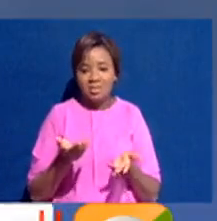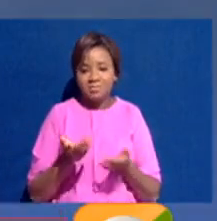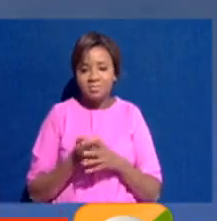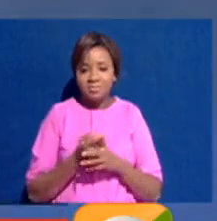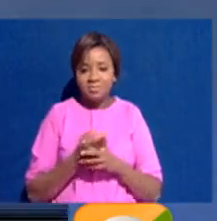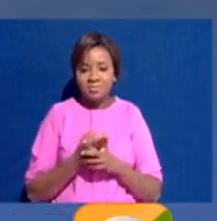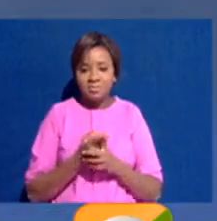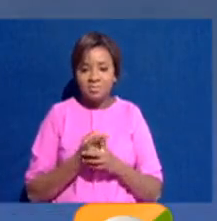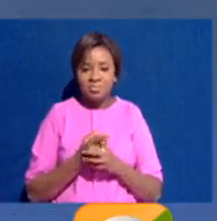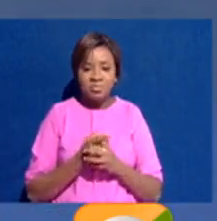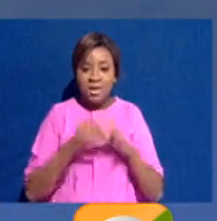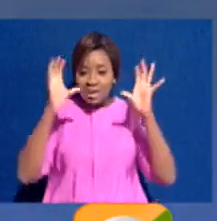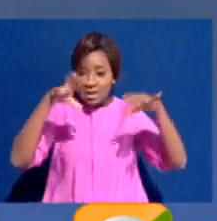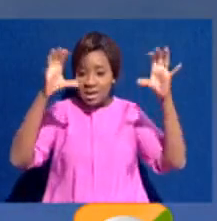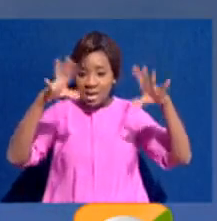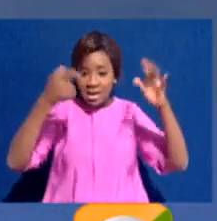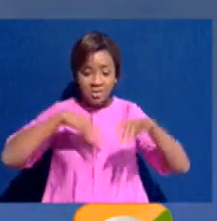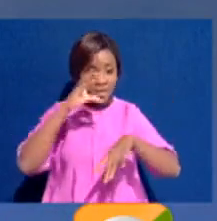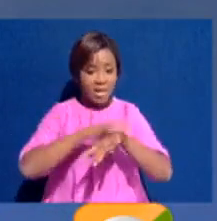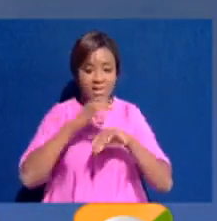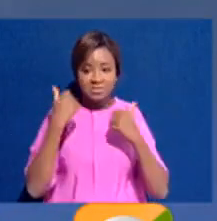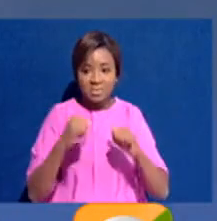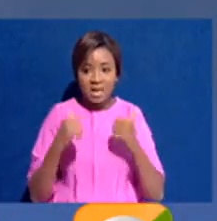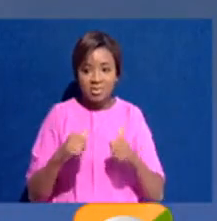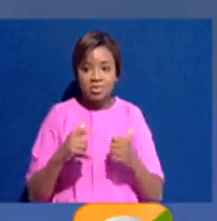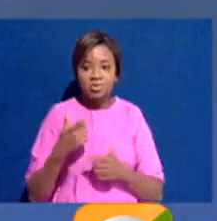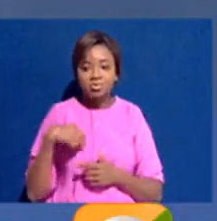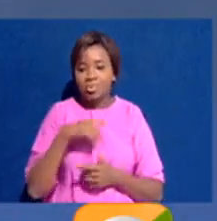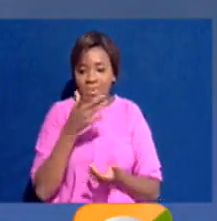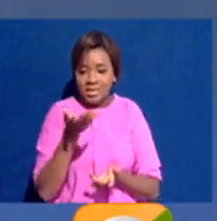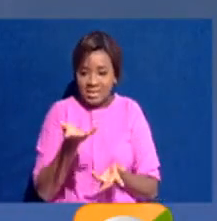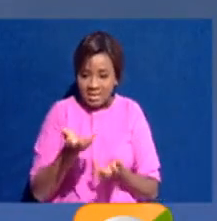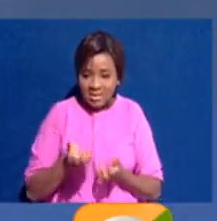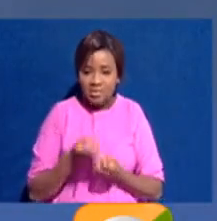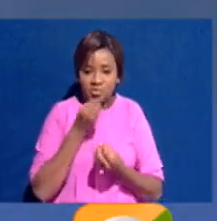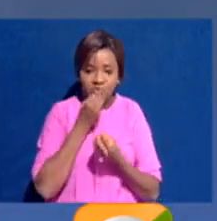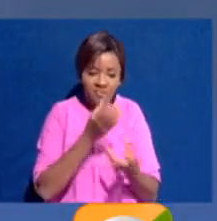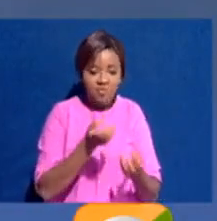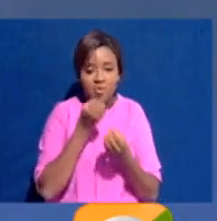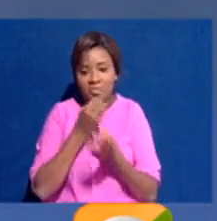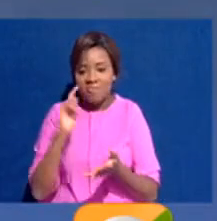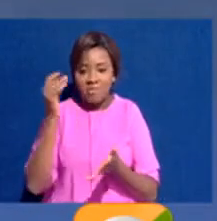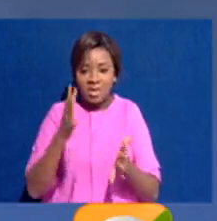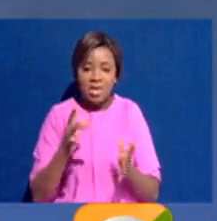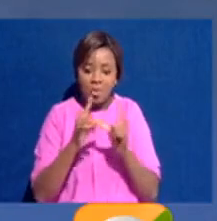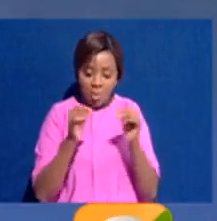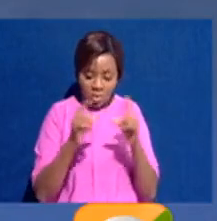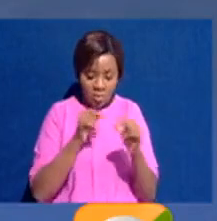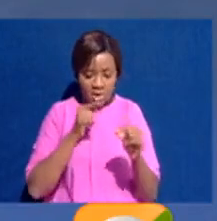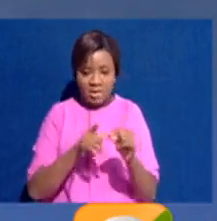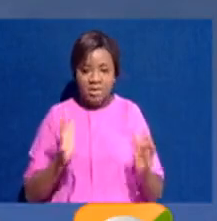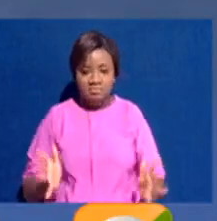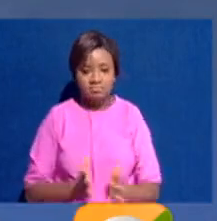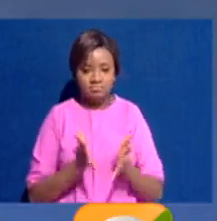The rains have not come yet. So I think we need to give Kenyans messages that give them hope and messages